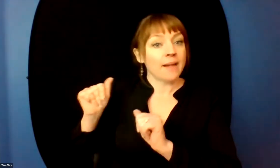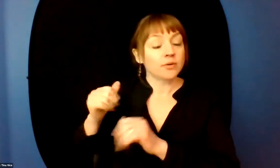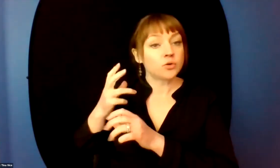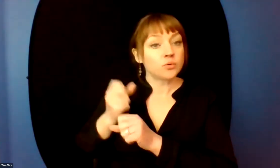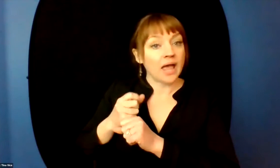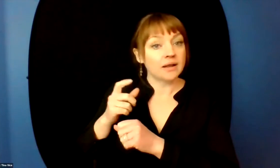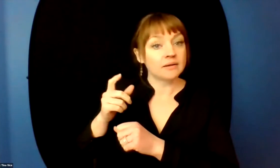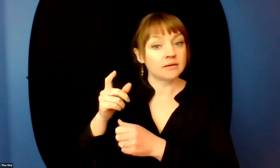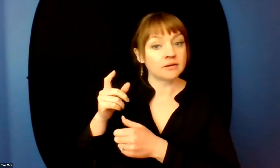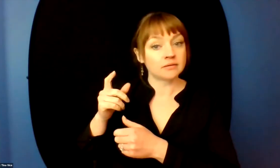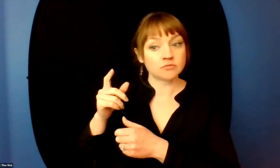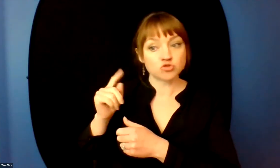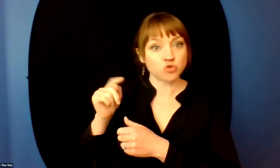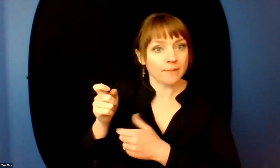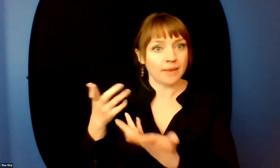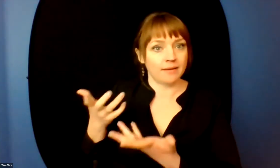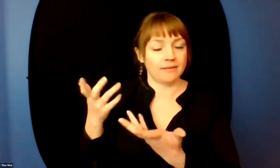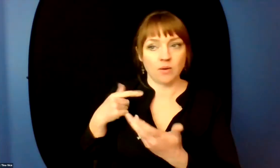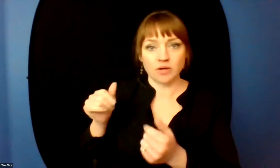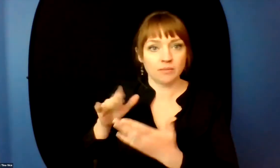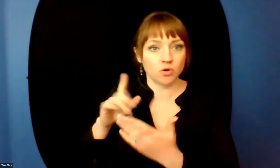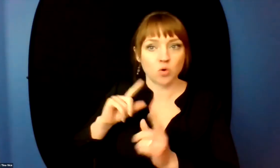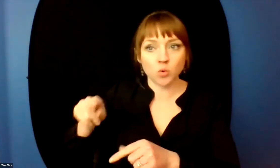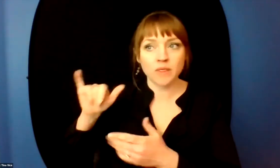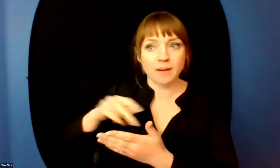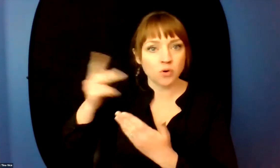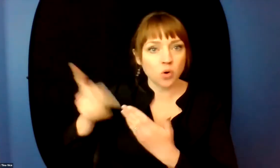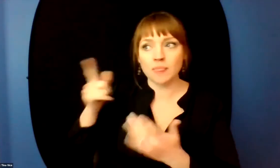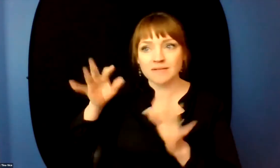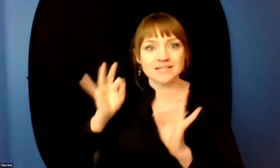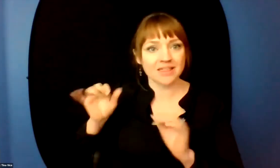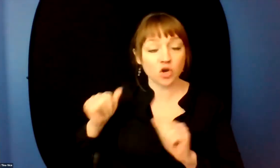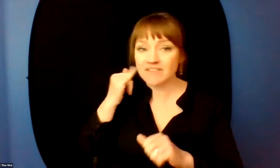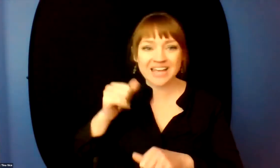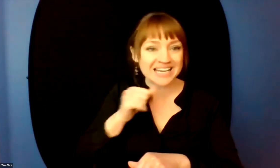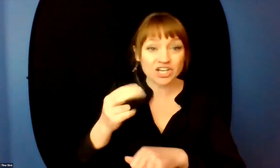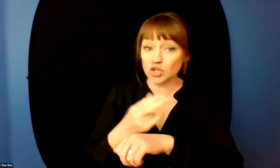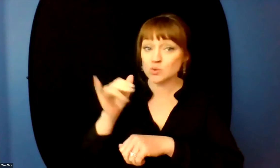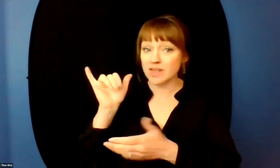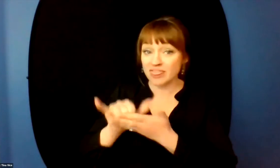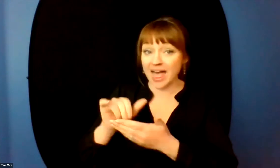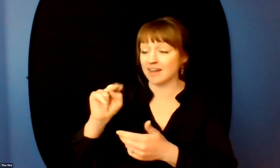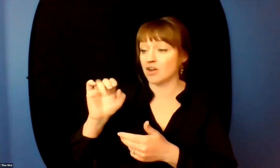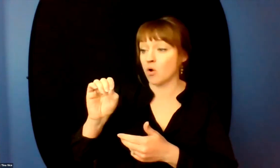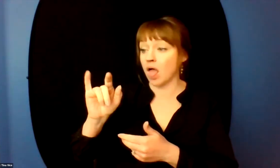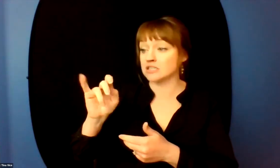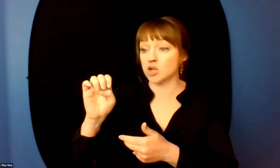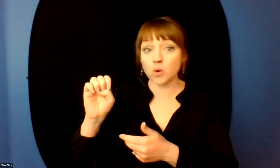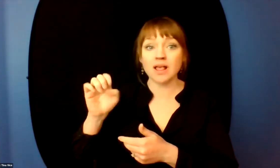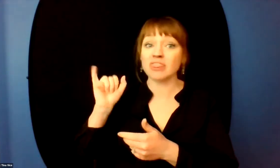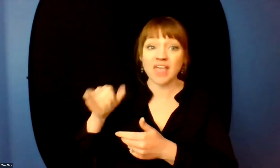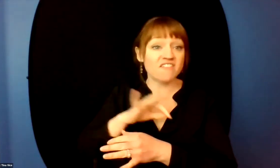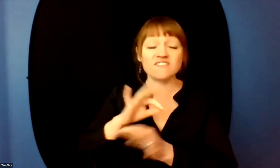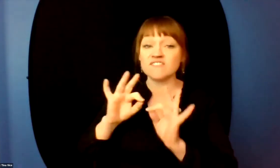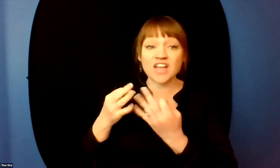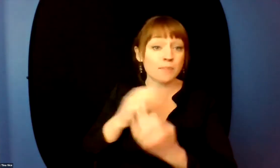decided that that's what they wanted to do, is go to a treatment program. Had they not used the naloxone, that family member wouldn't be here. So